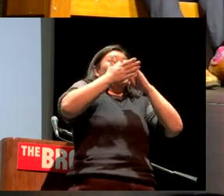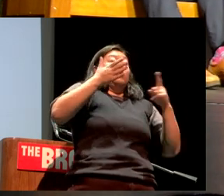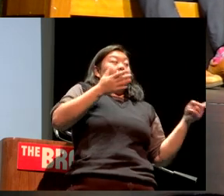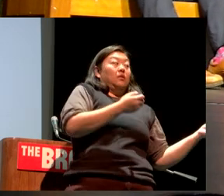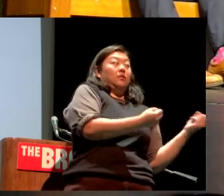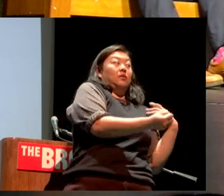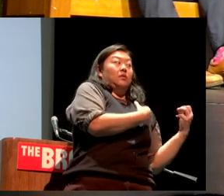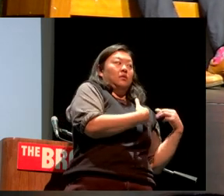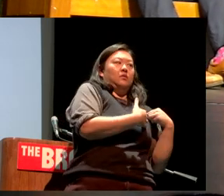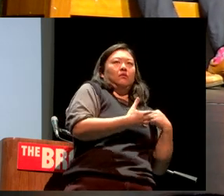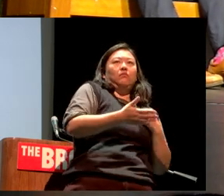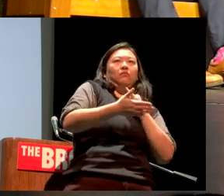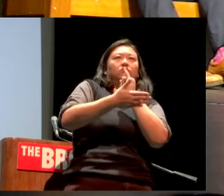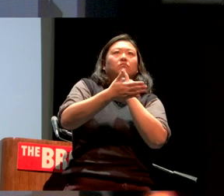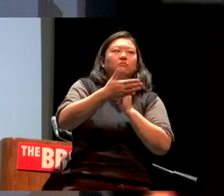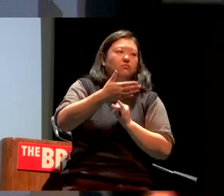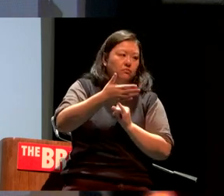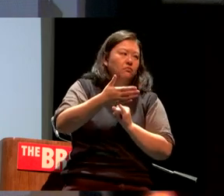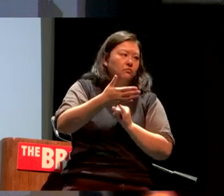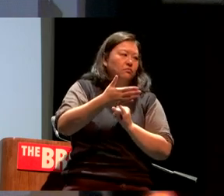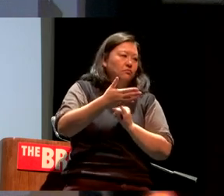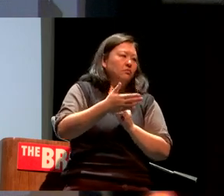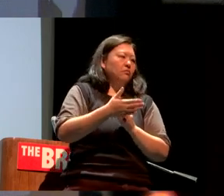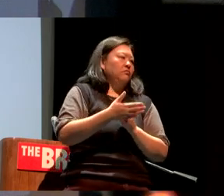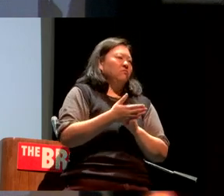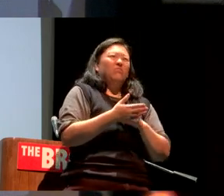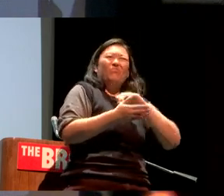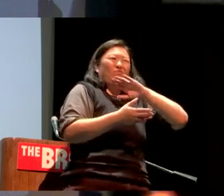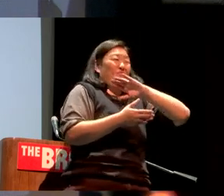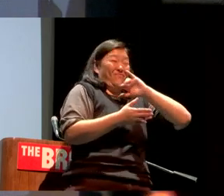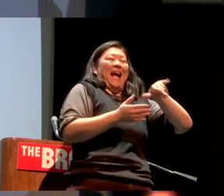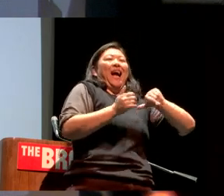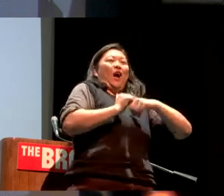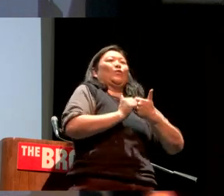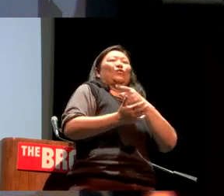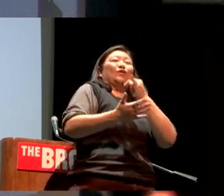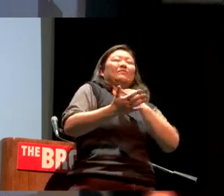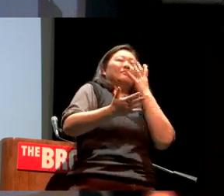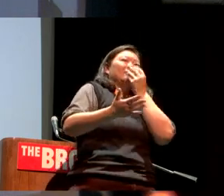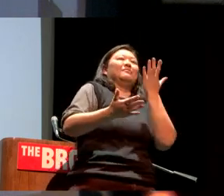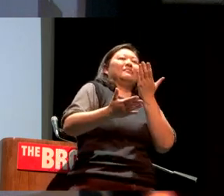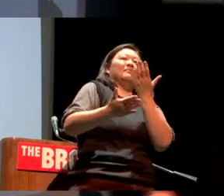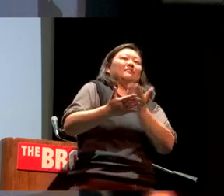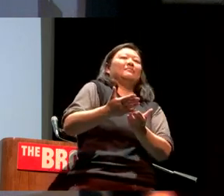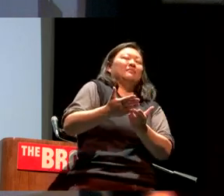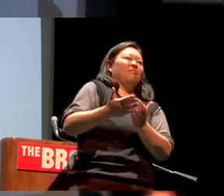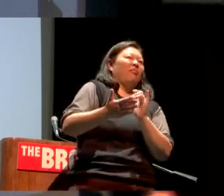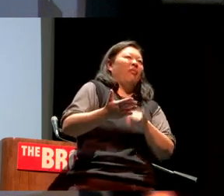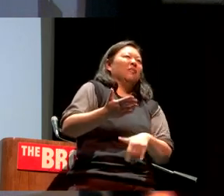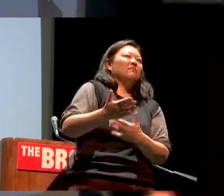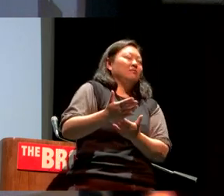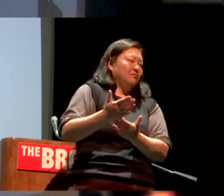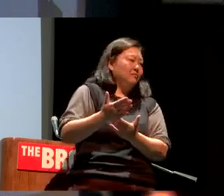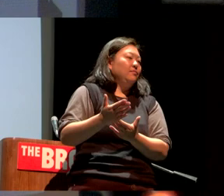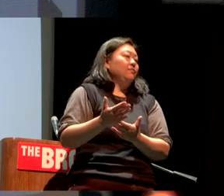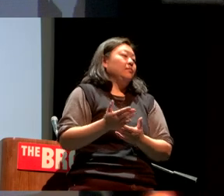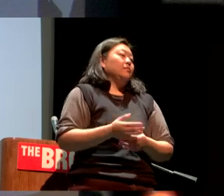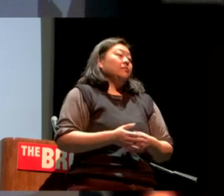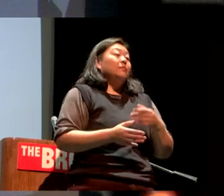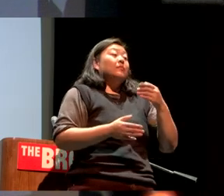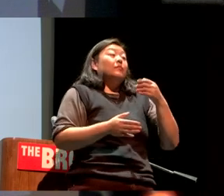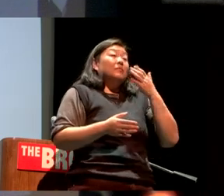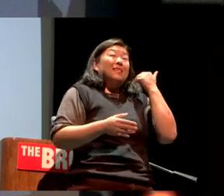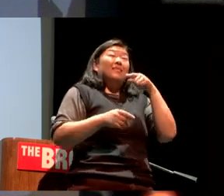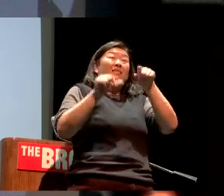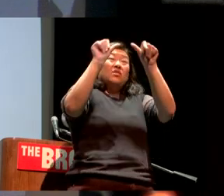is perfect. You know, like 2.0 meter, I don't know how inches, but you know, super